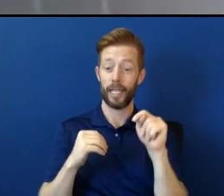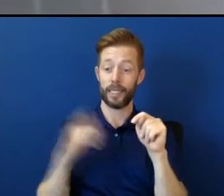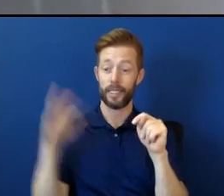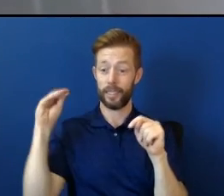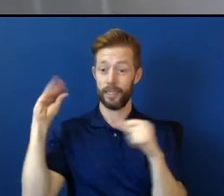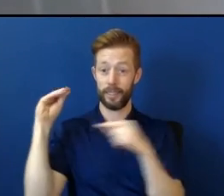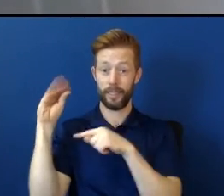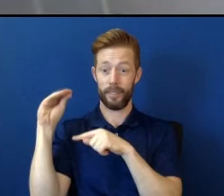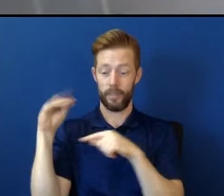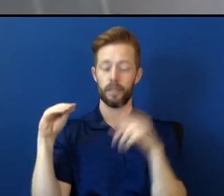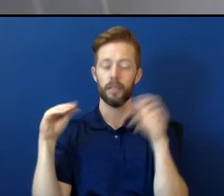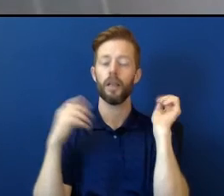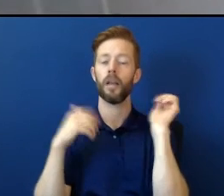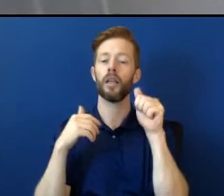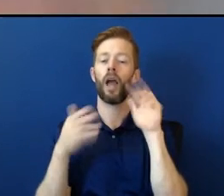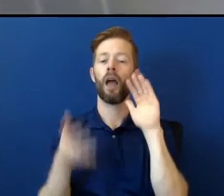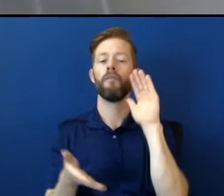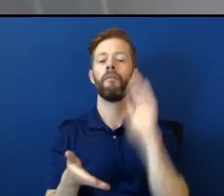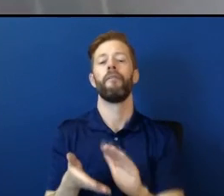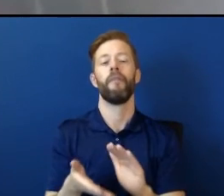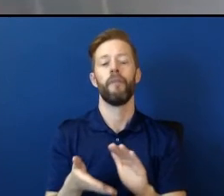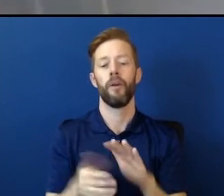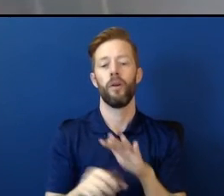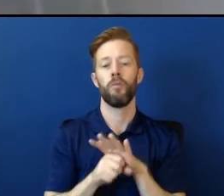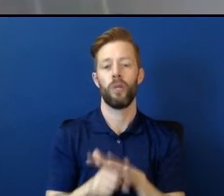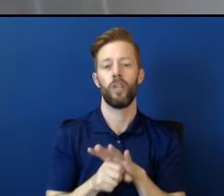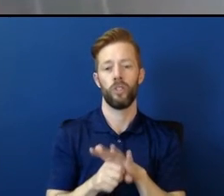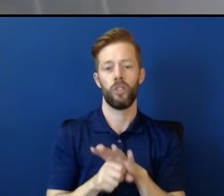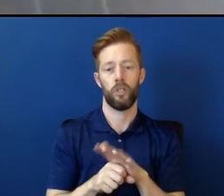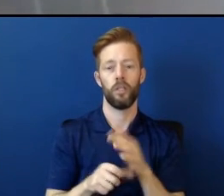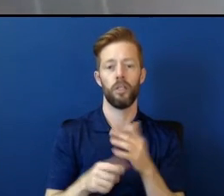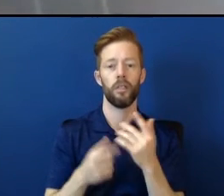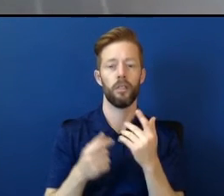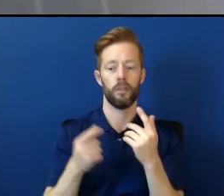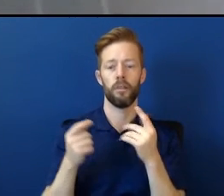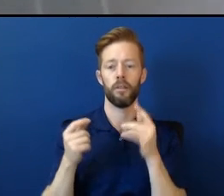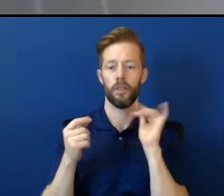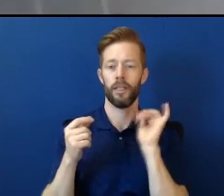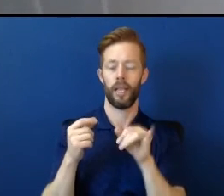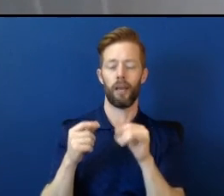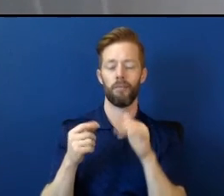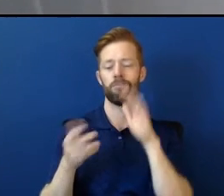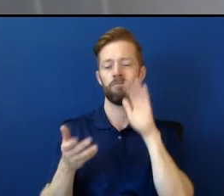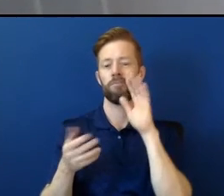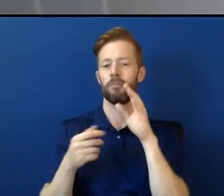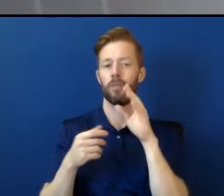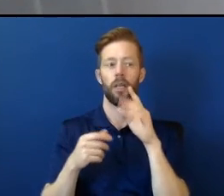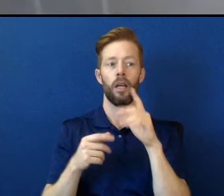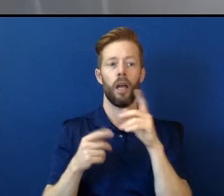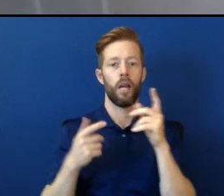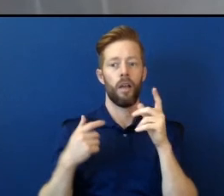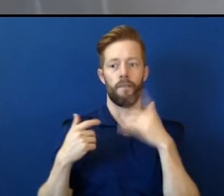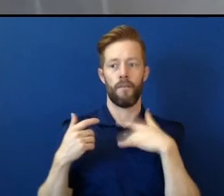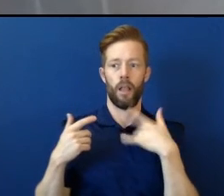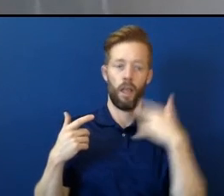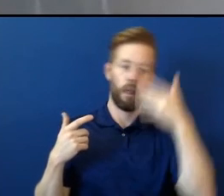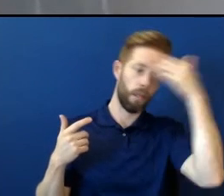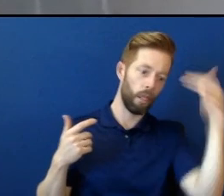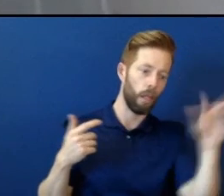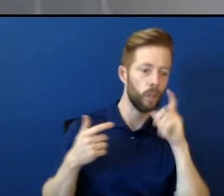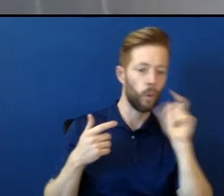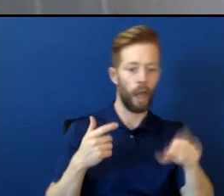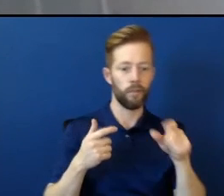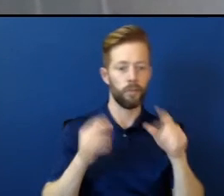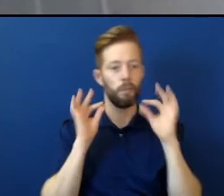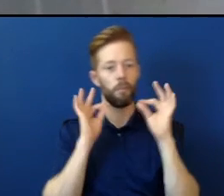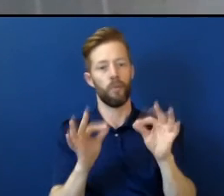some of the pressure off a little bit to deliver the perfect interactive dialogic storytelling, and sort of warm the